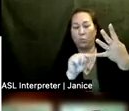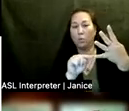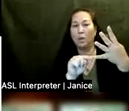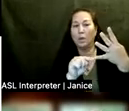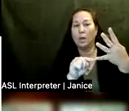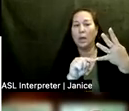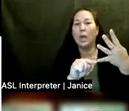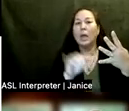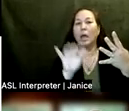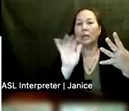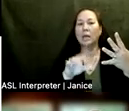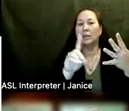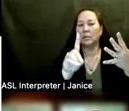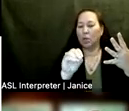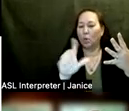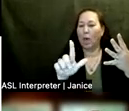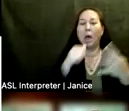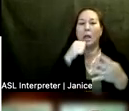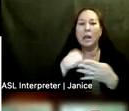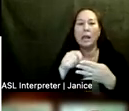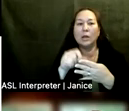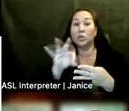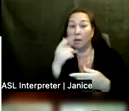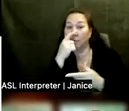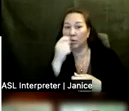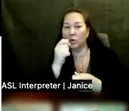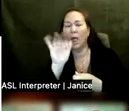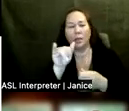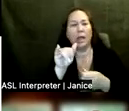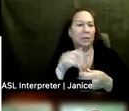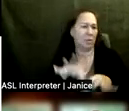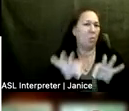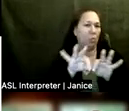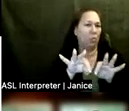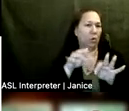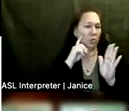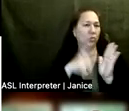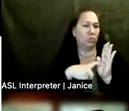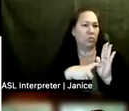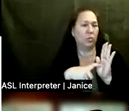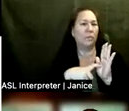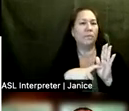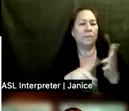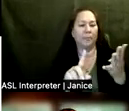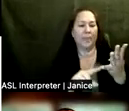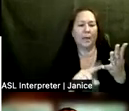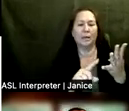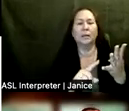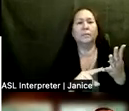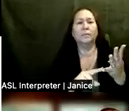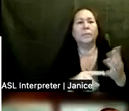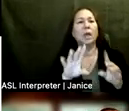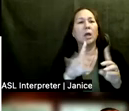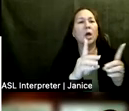interest. This is something I want to highlight. There is the Department of Labor will consider requests